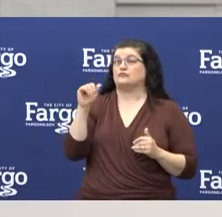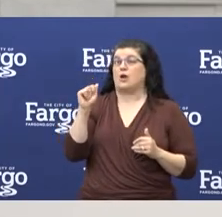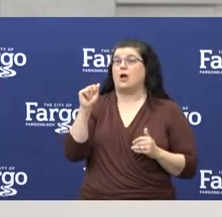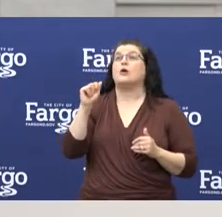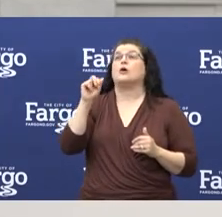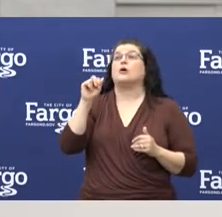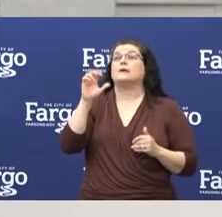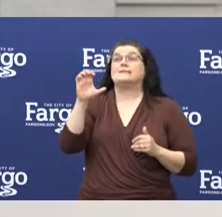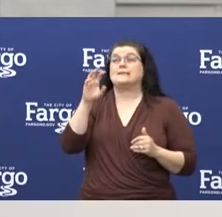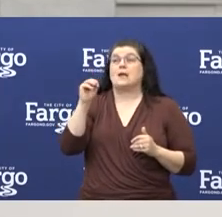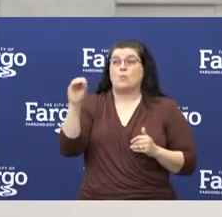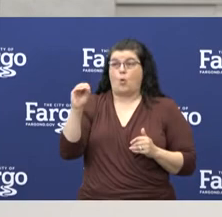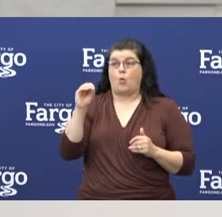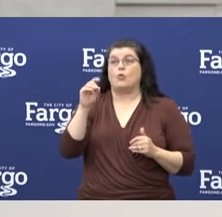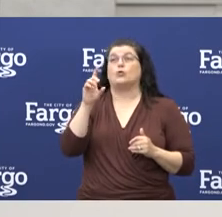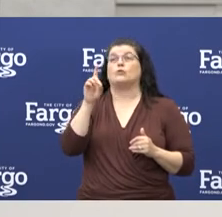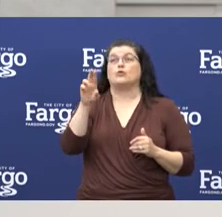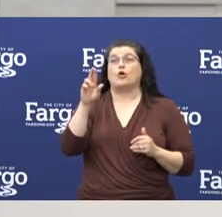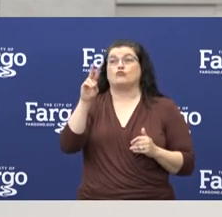Vetter.